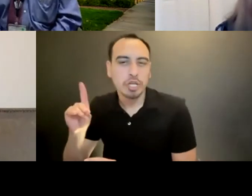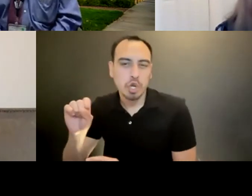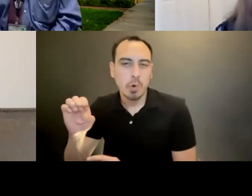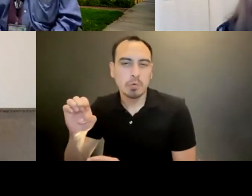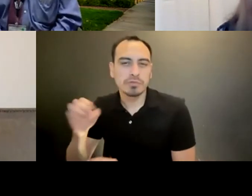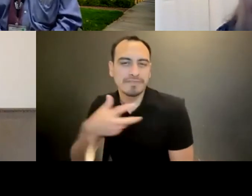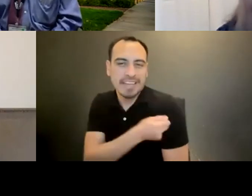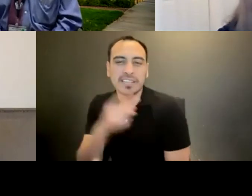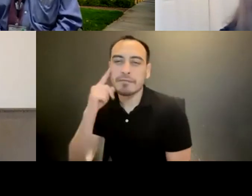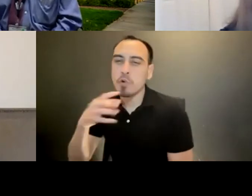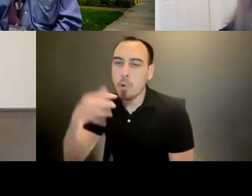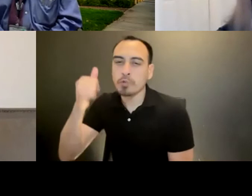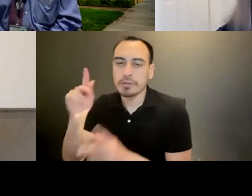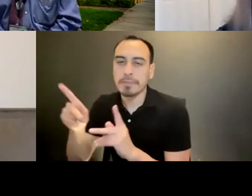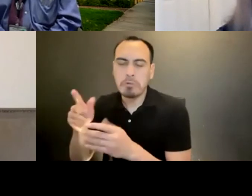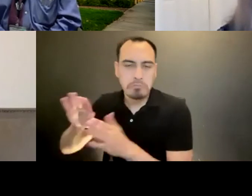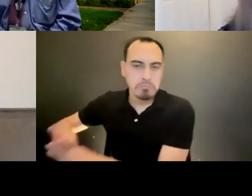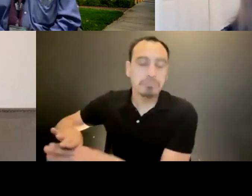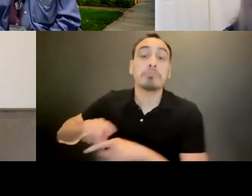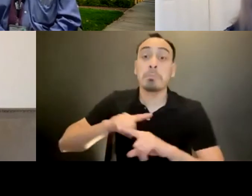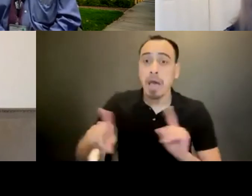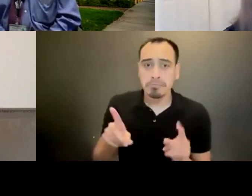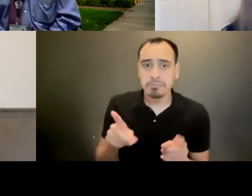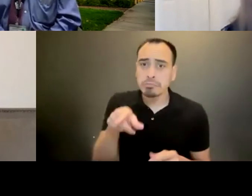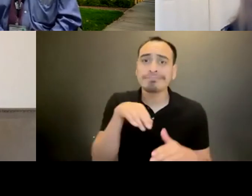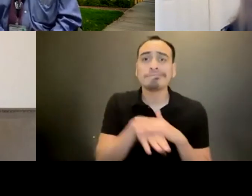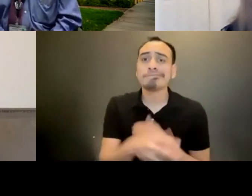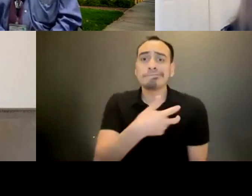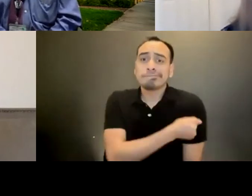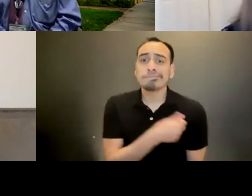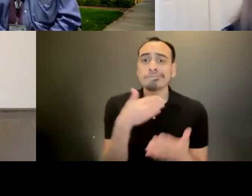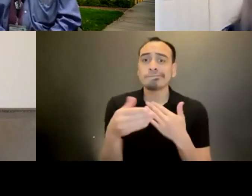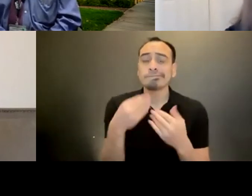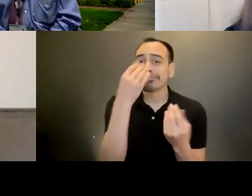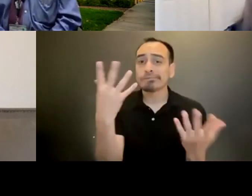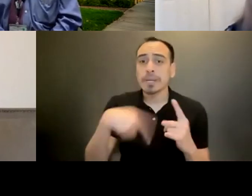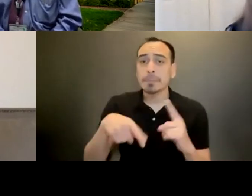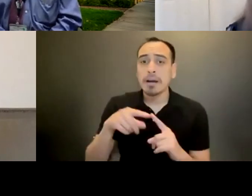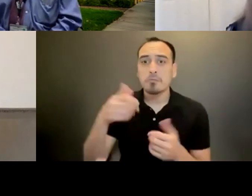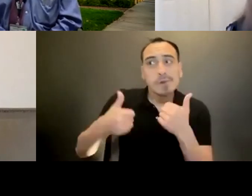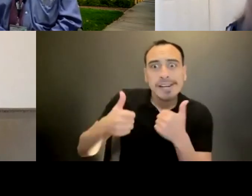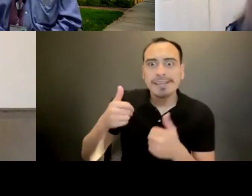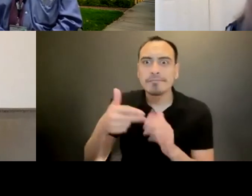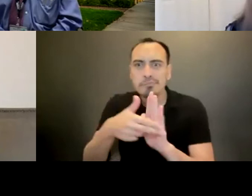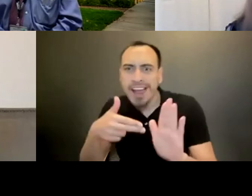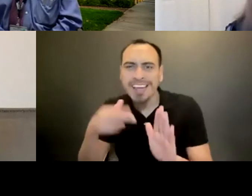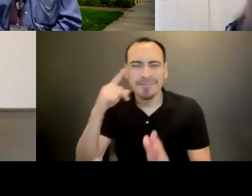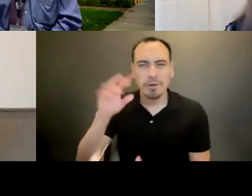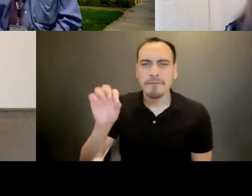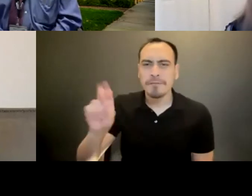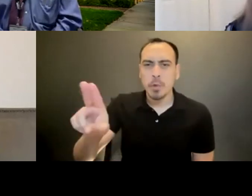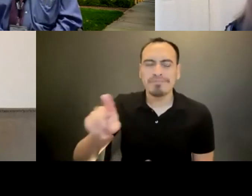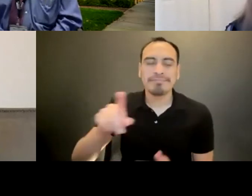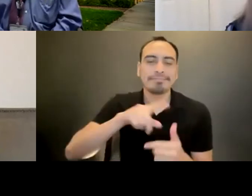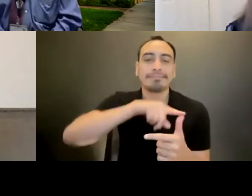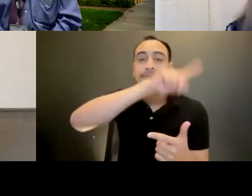And so that's number one. Number two, I think that, for example,